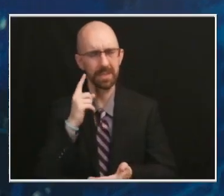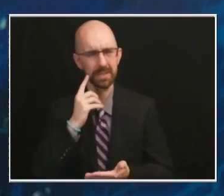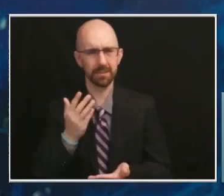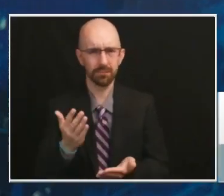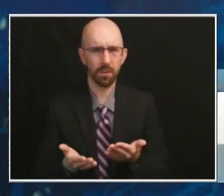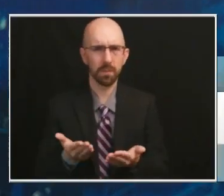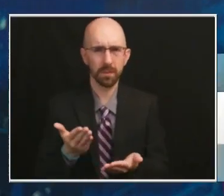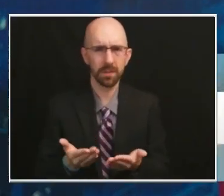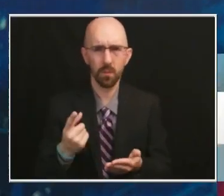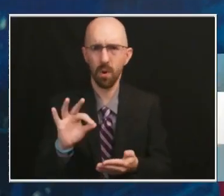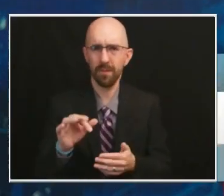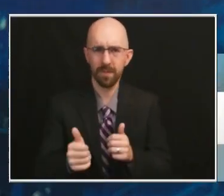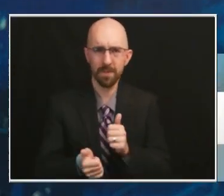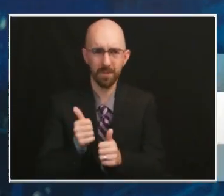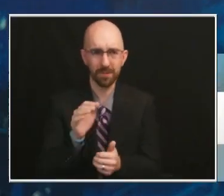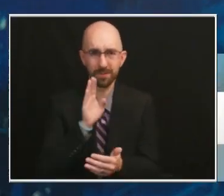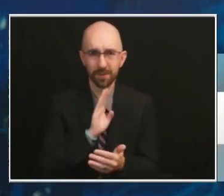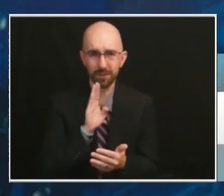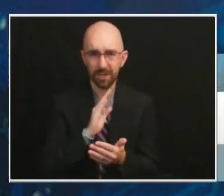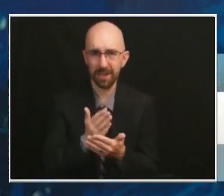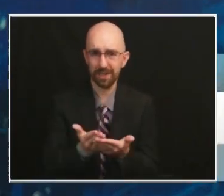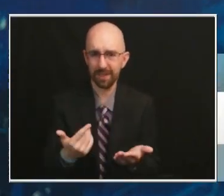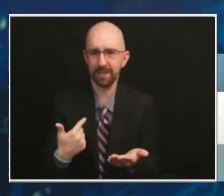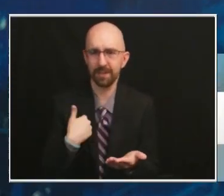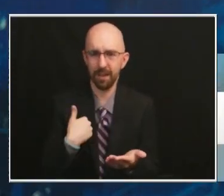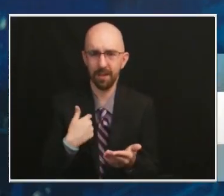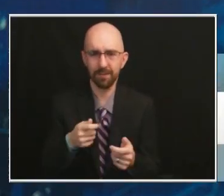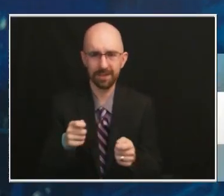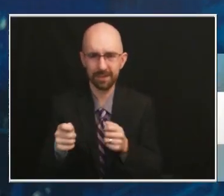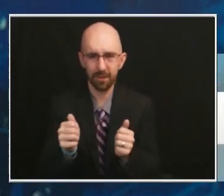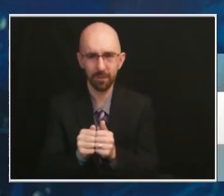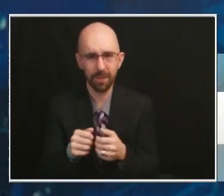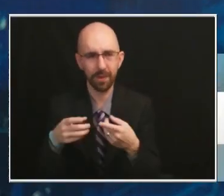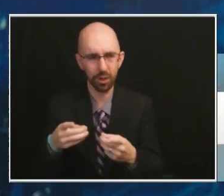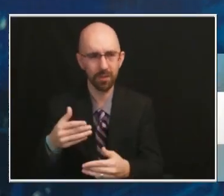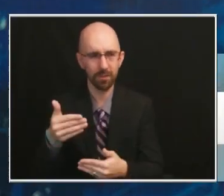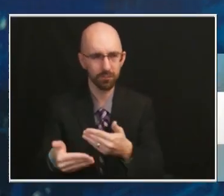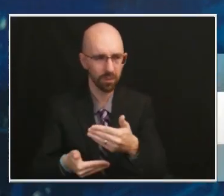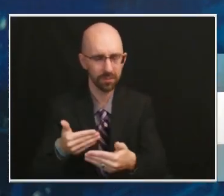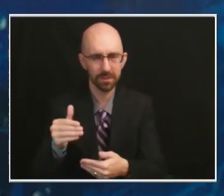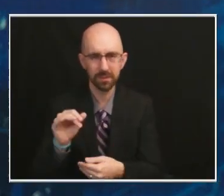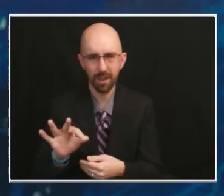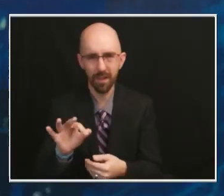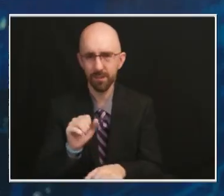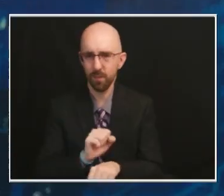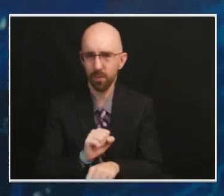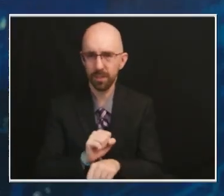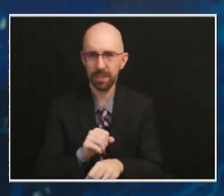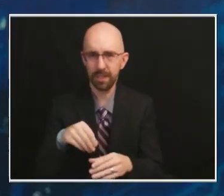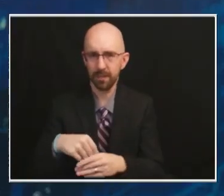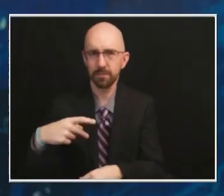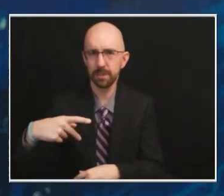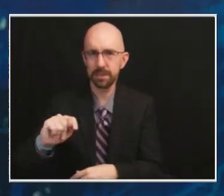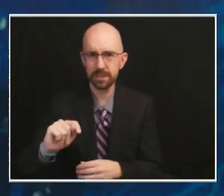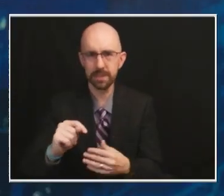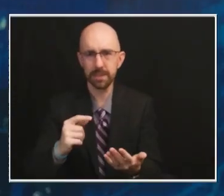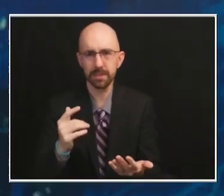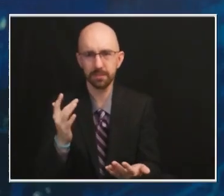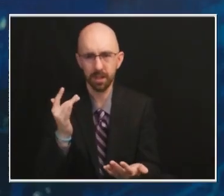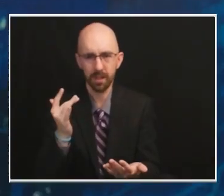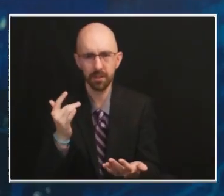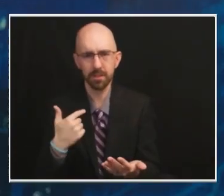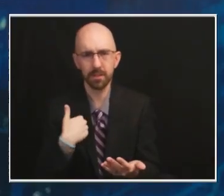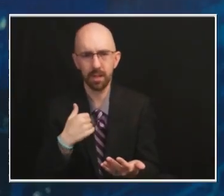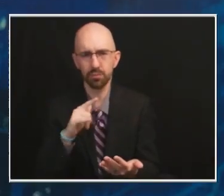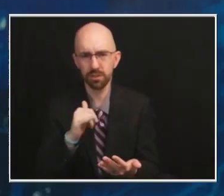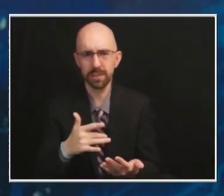of the most frustrating things that I dealt with during my process of working in physical therapy, because I really feel